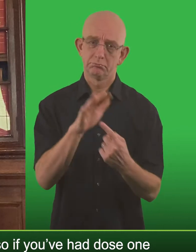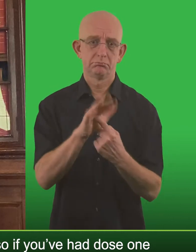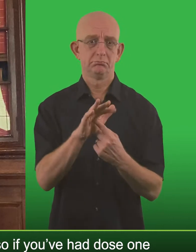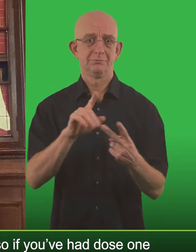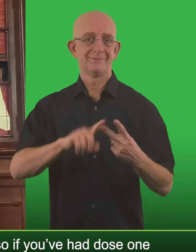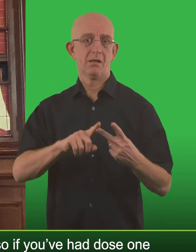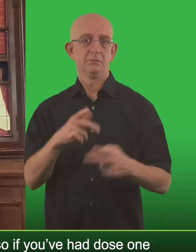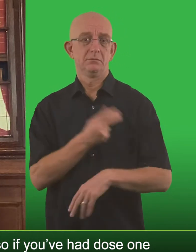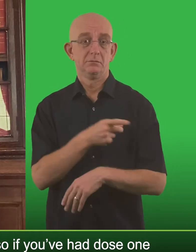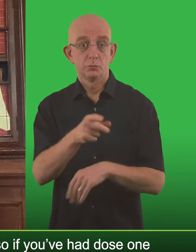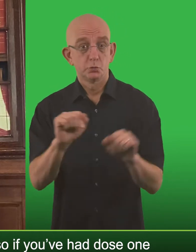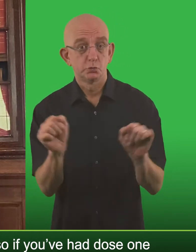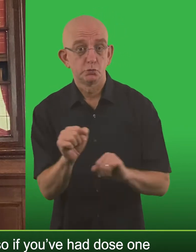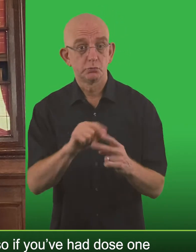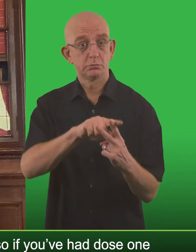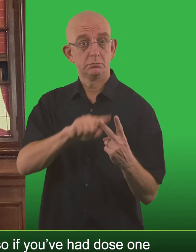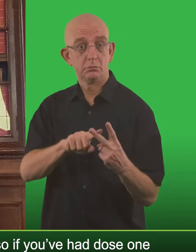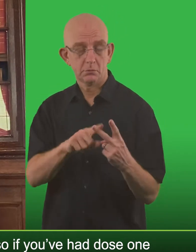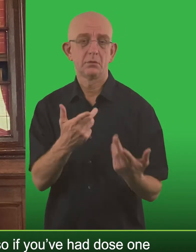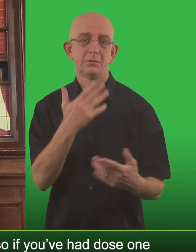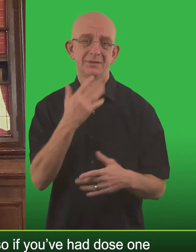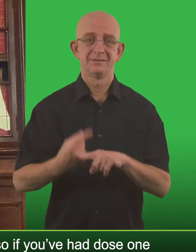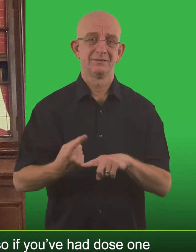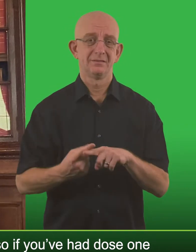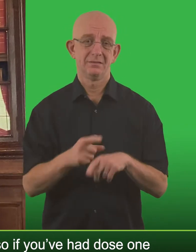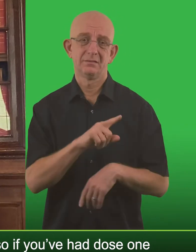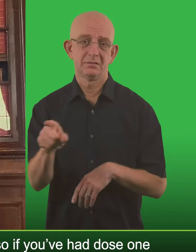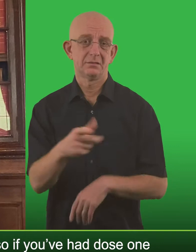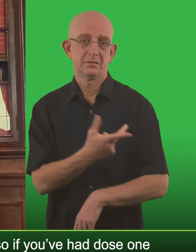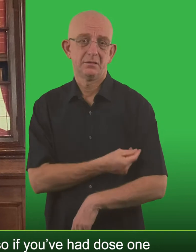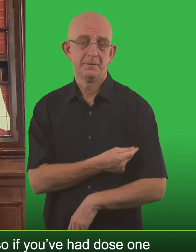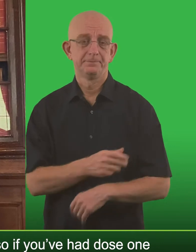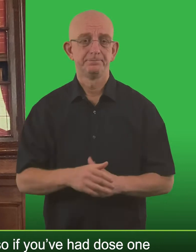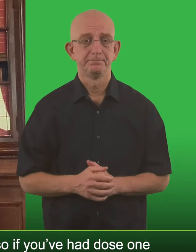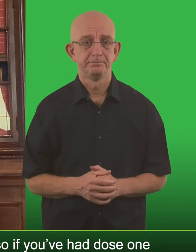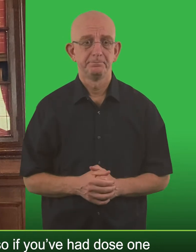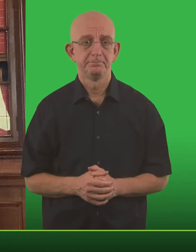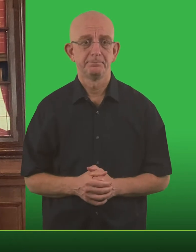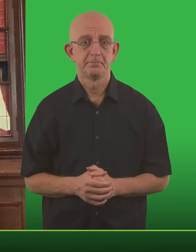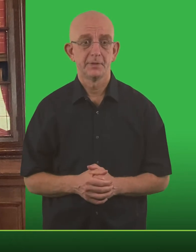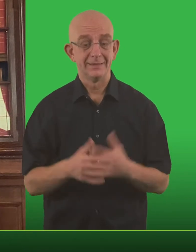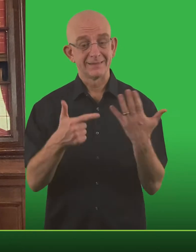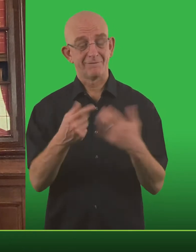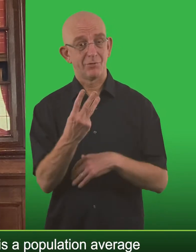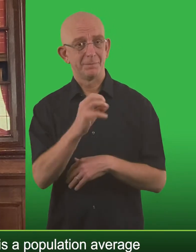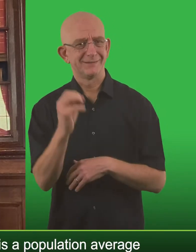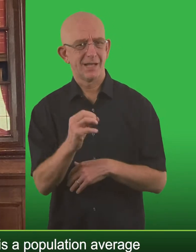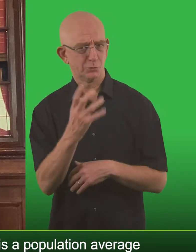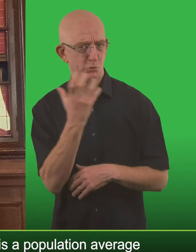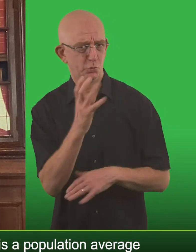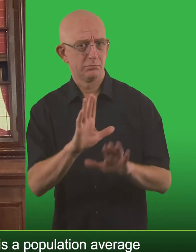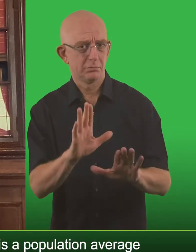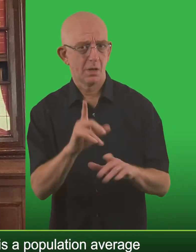really matters. So if you've had dose 1 but not yet dose 2, please do so ASAP.